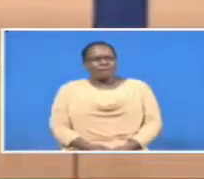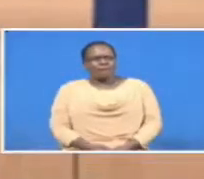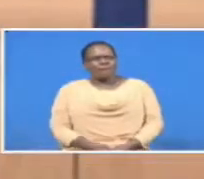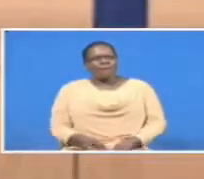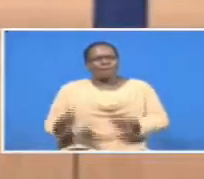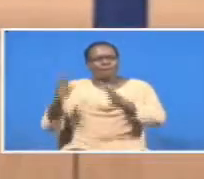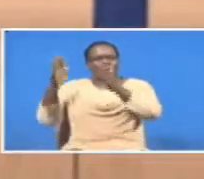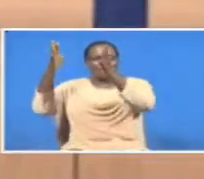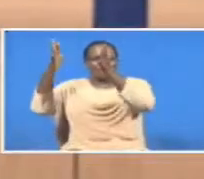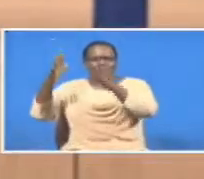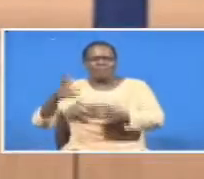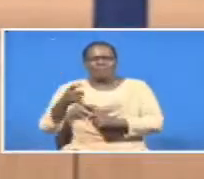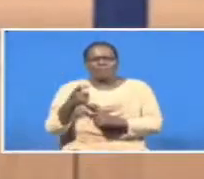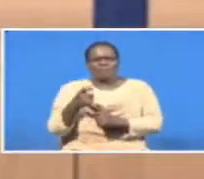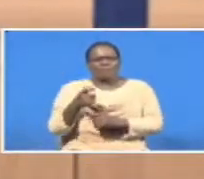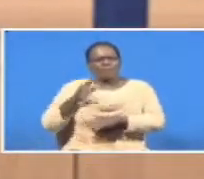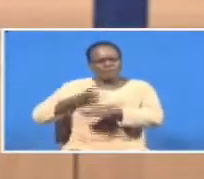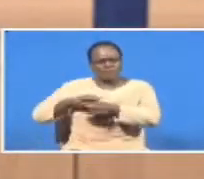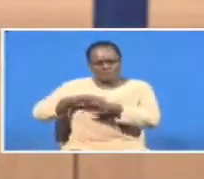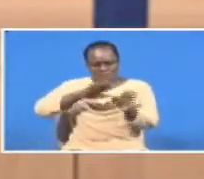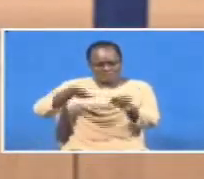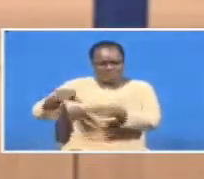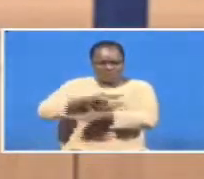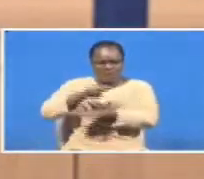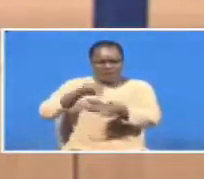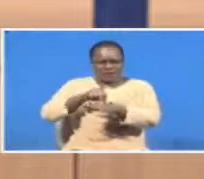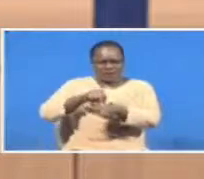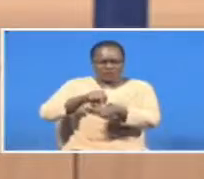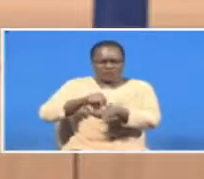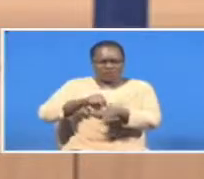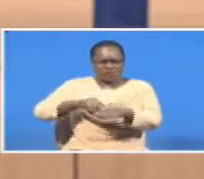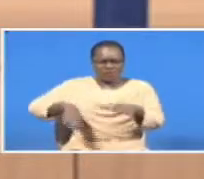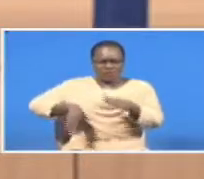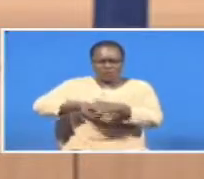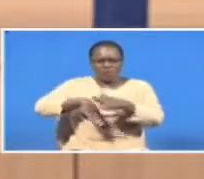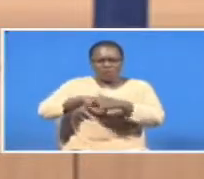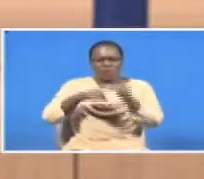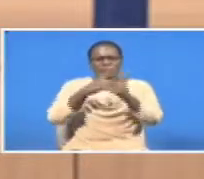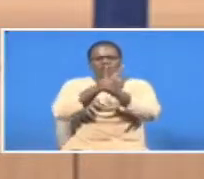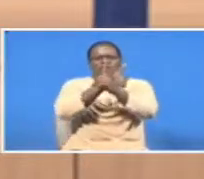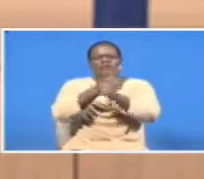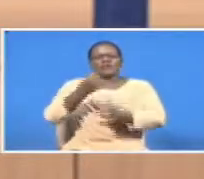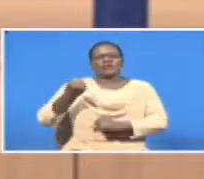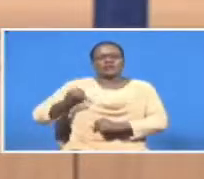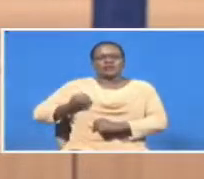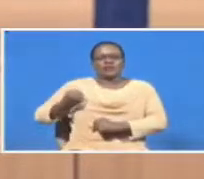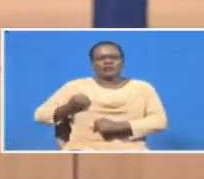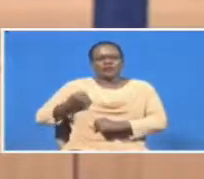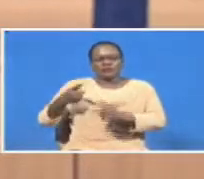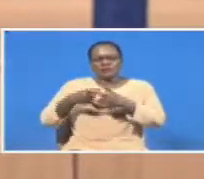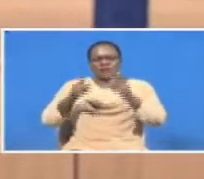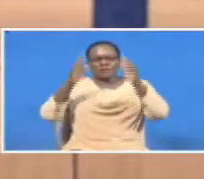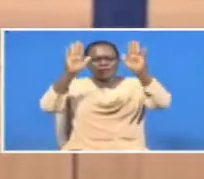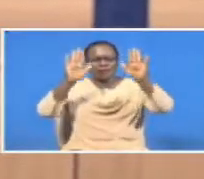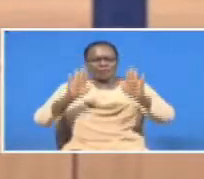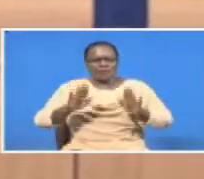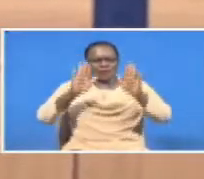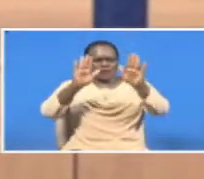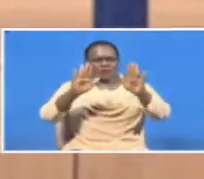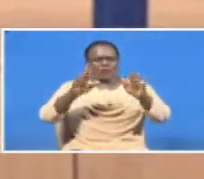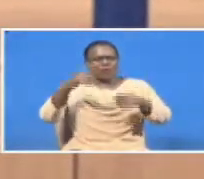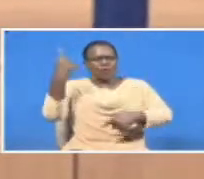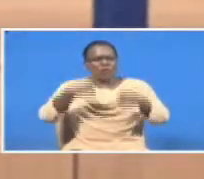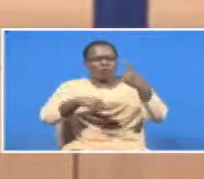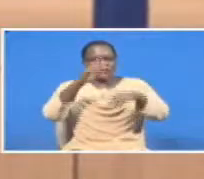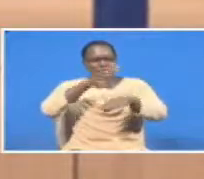Well, congratulations are in order. Moving on, national football defending champions Itigo Girls kicked off their campaign with a commanding